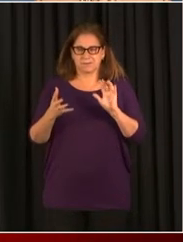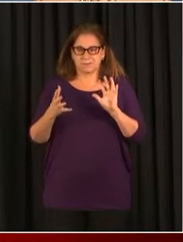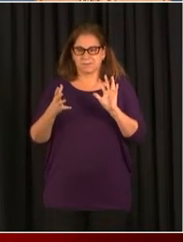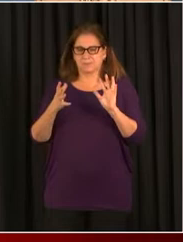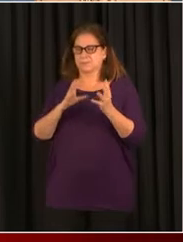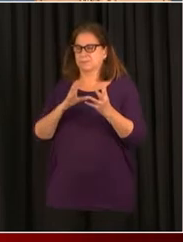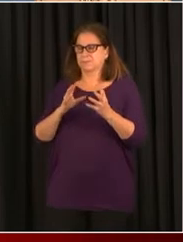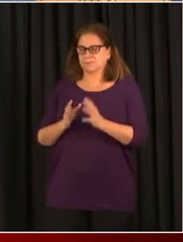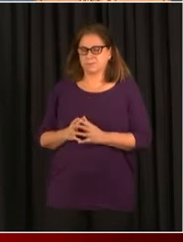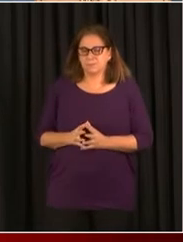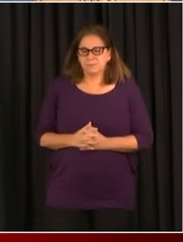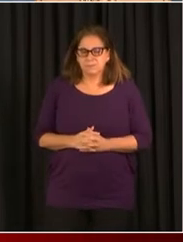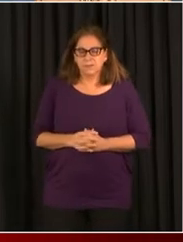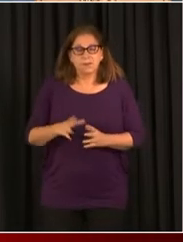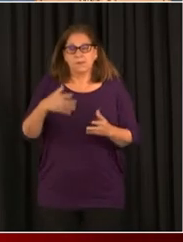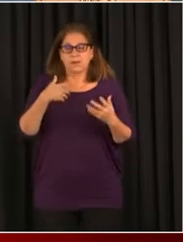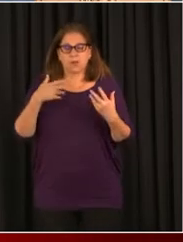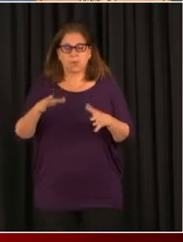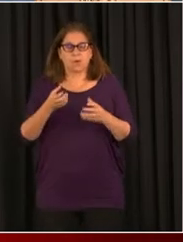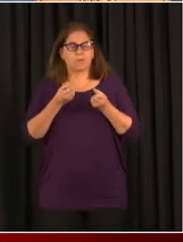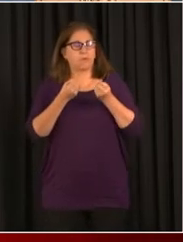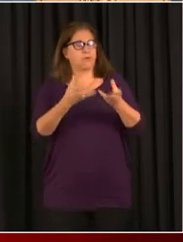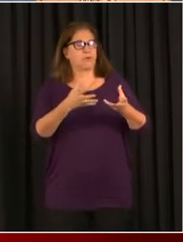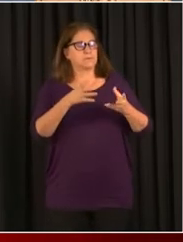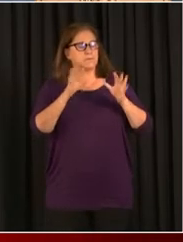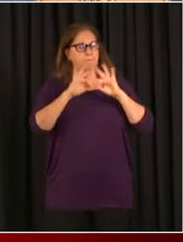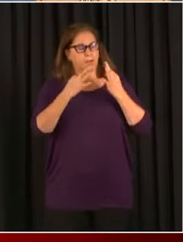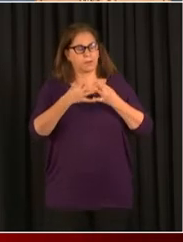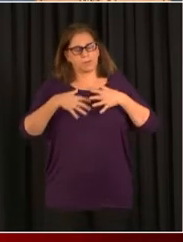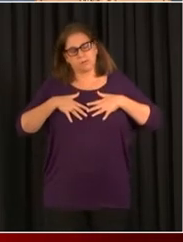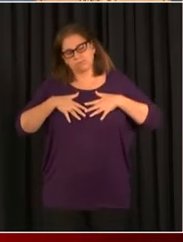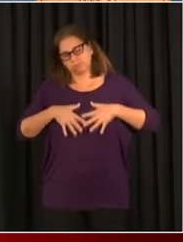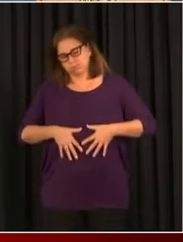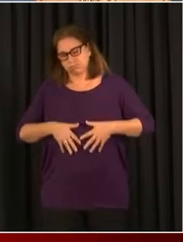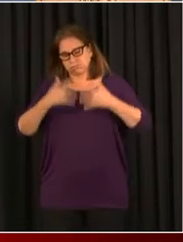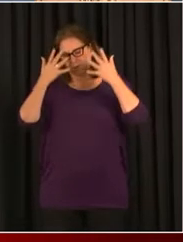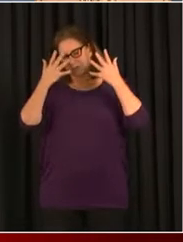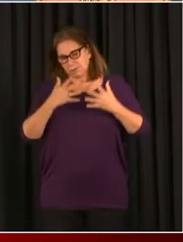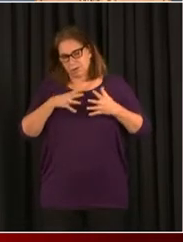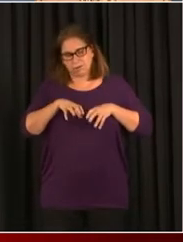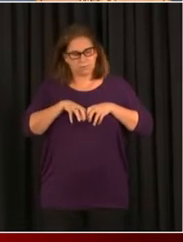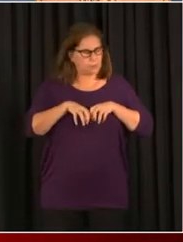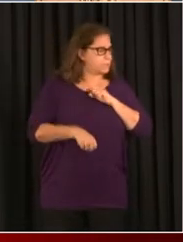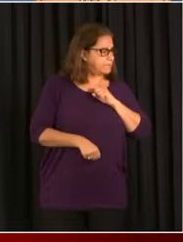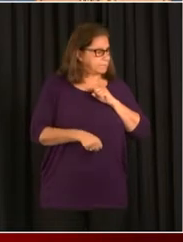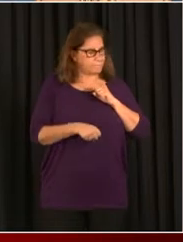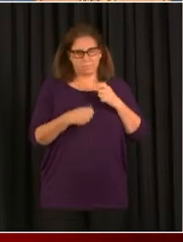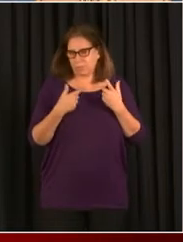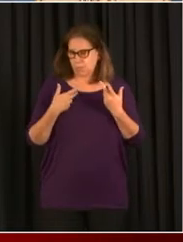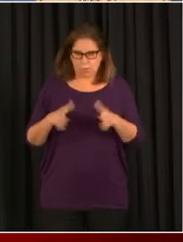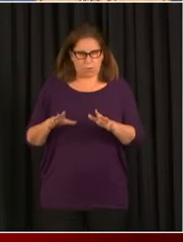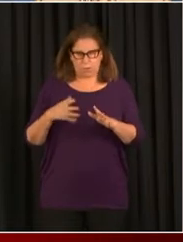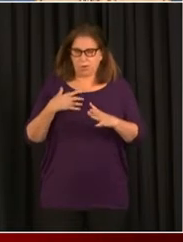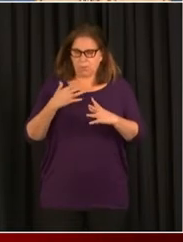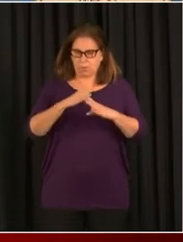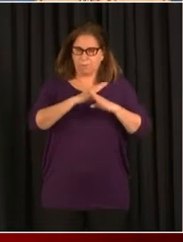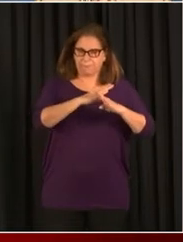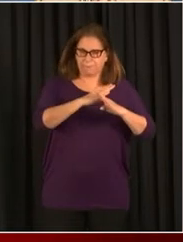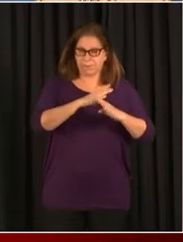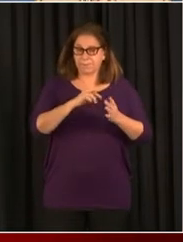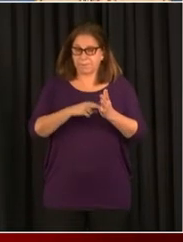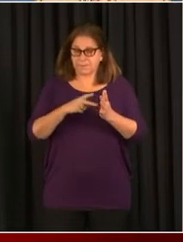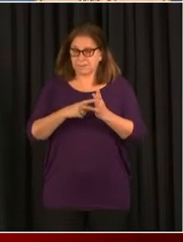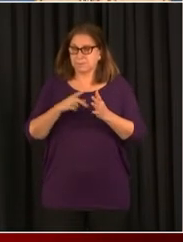very mindful about how to keep safe during this holiday season. Let's remember that as we